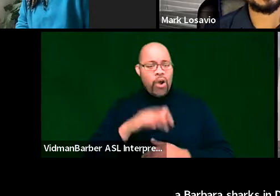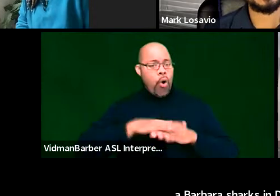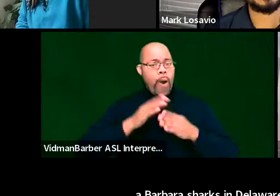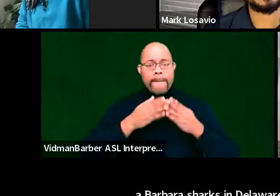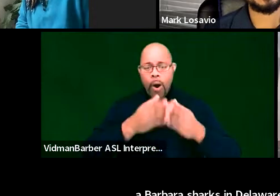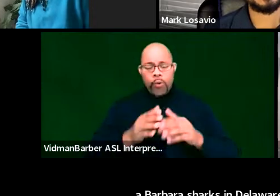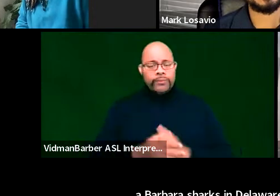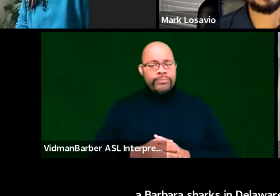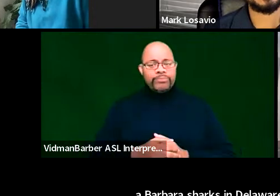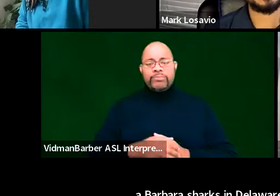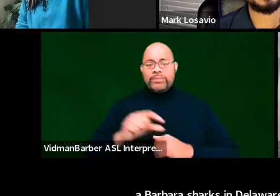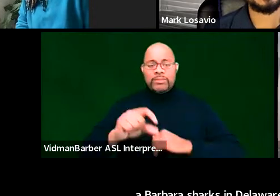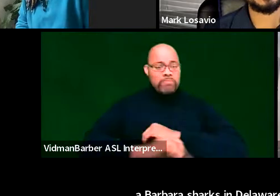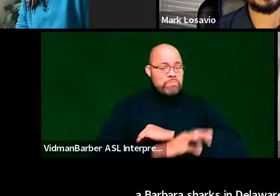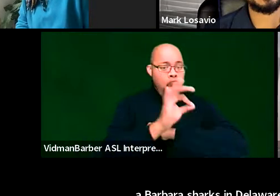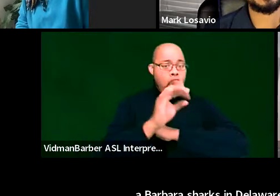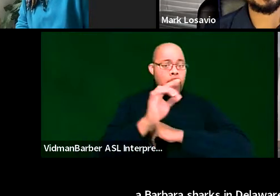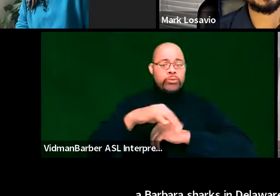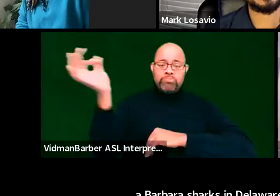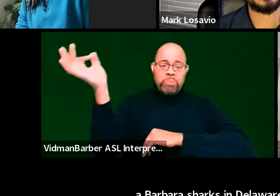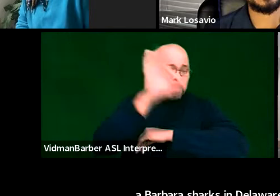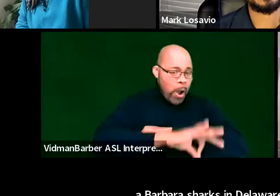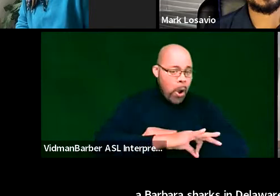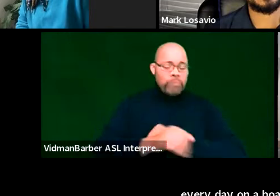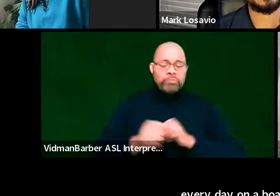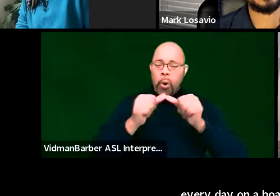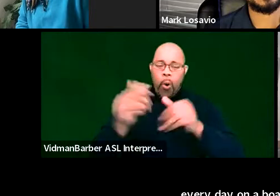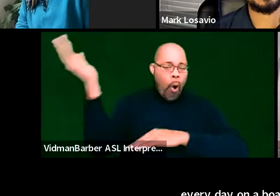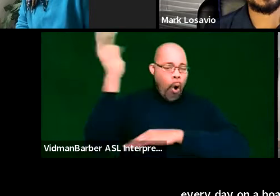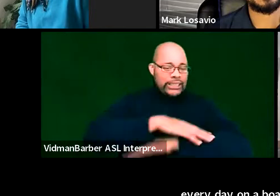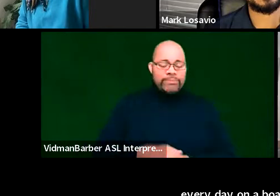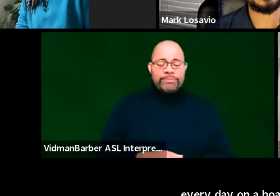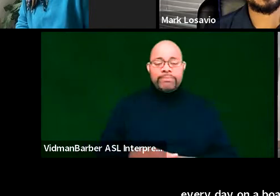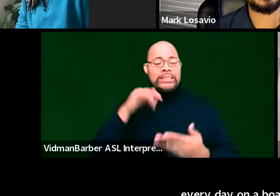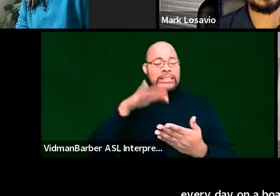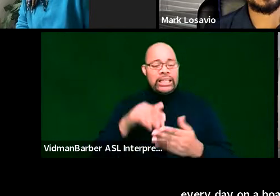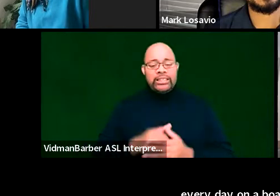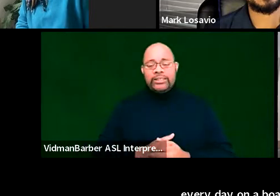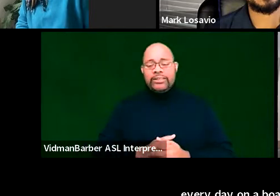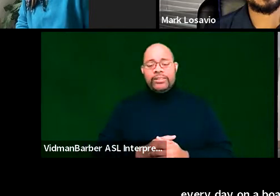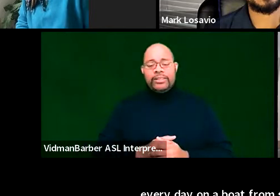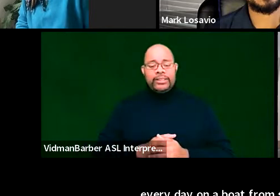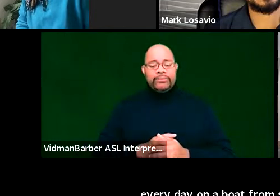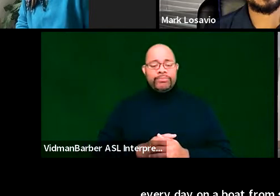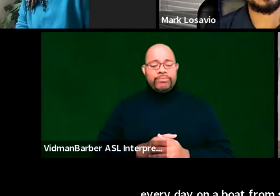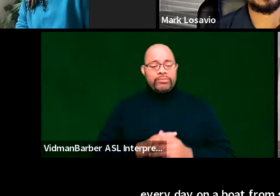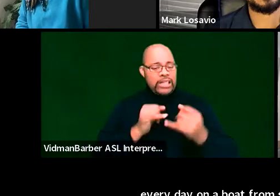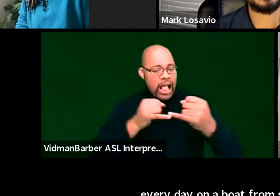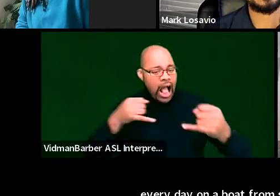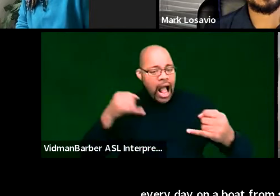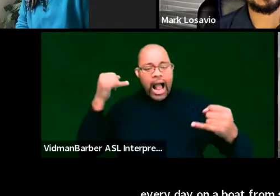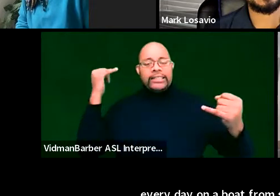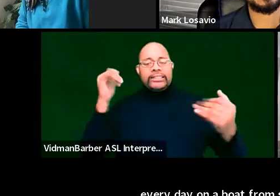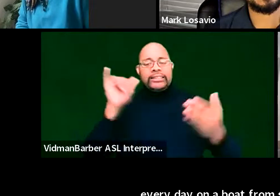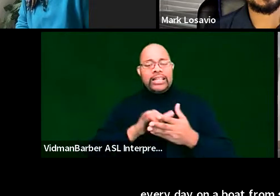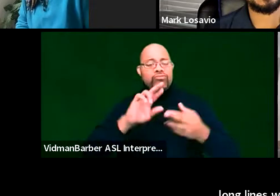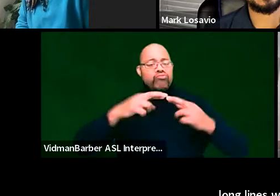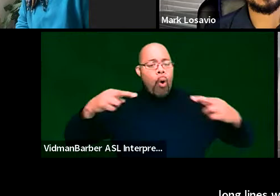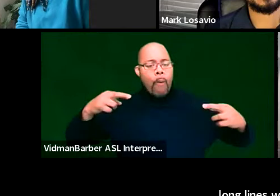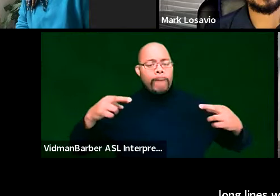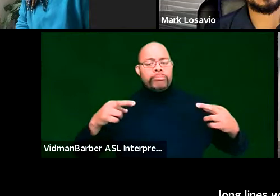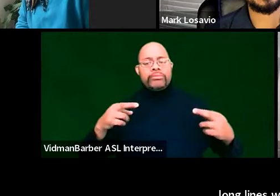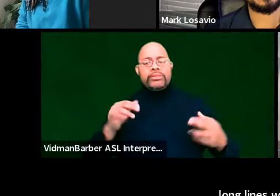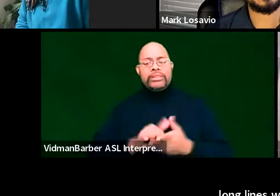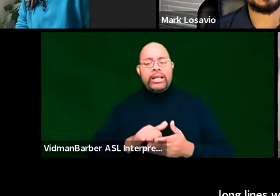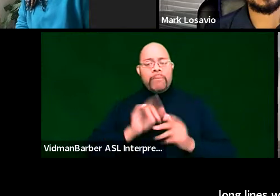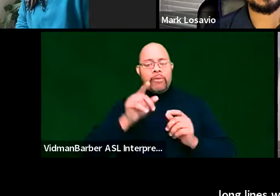boat from sunrise to sunset, setting long lines, which is like these long ropes, basically, where